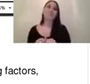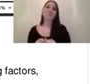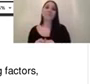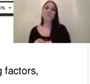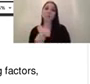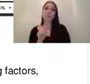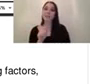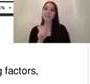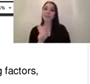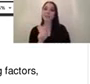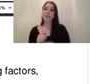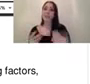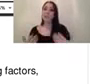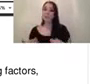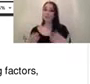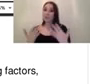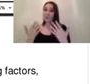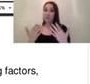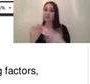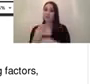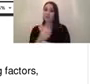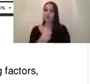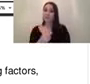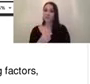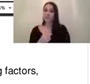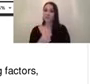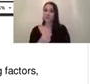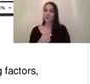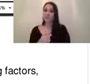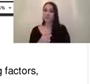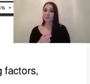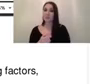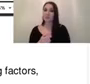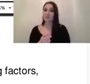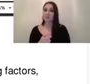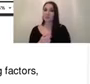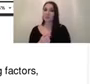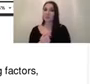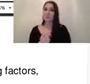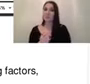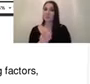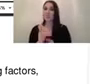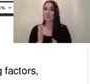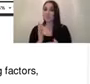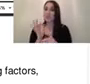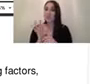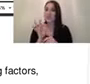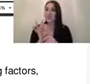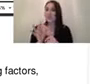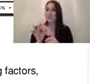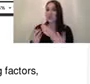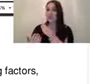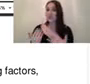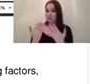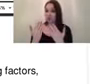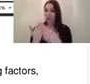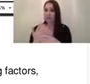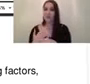The result of these calculations may throw you certain results that actually fit to